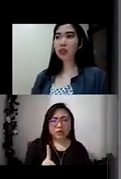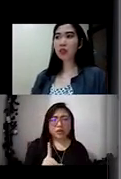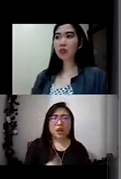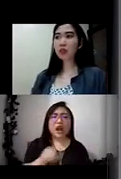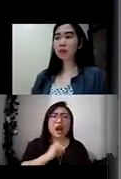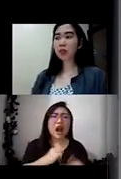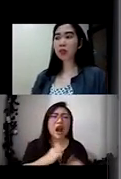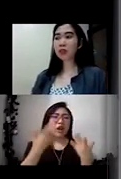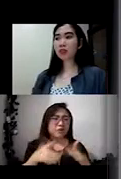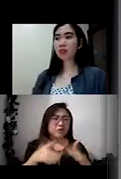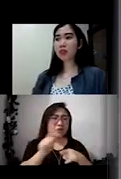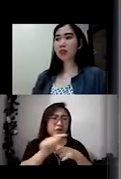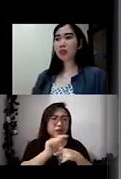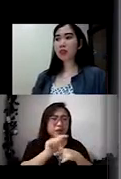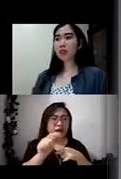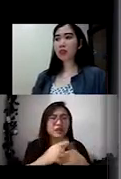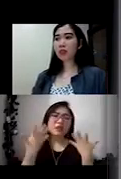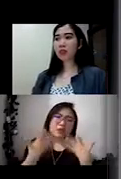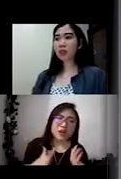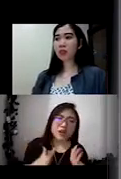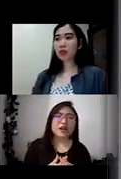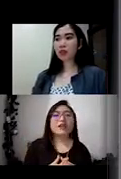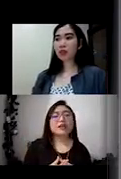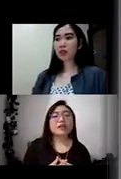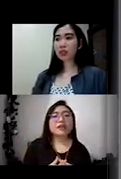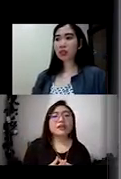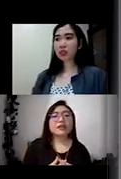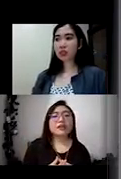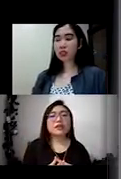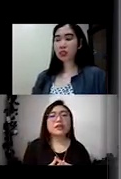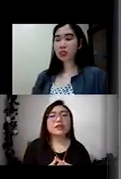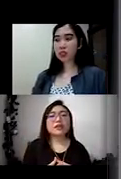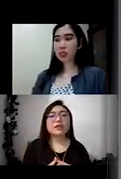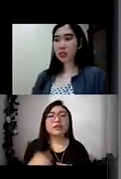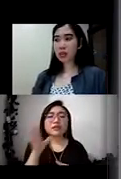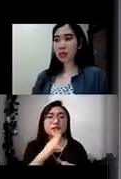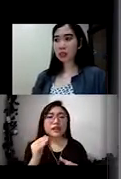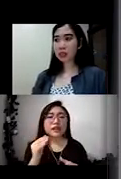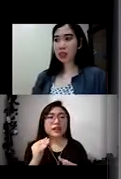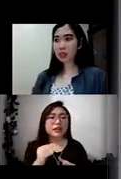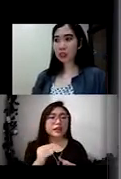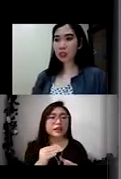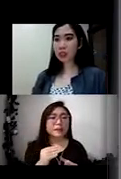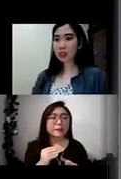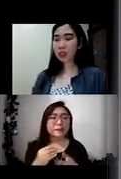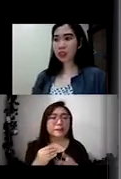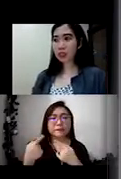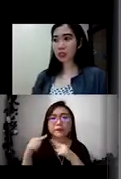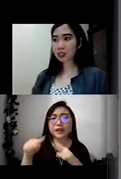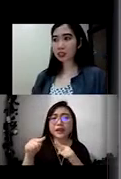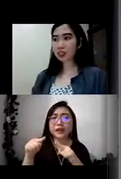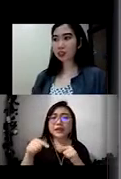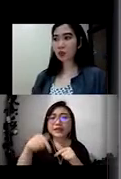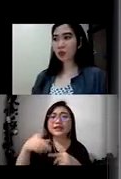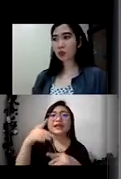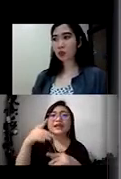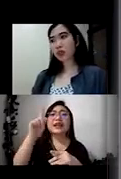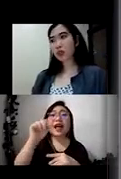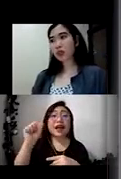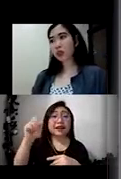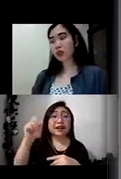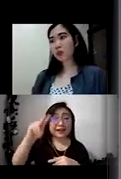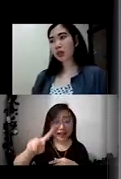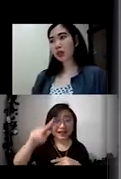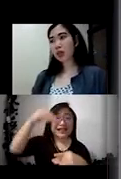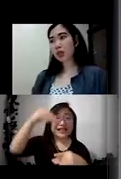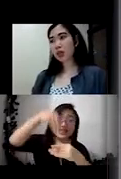training account. I made that already. And since this is a task within the task, so